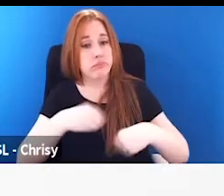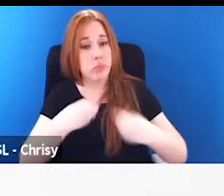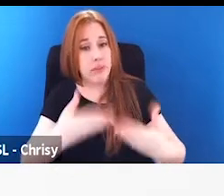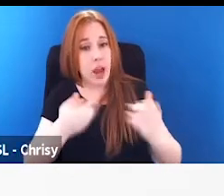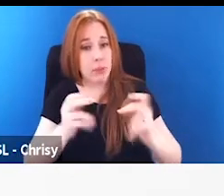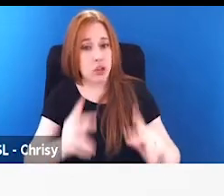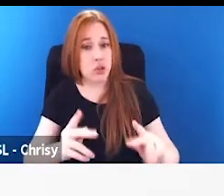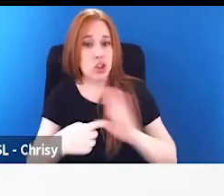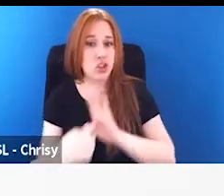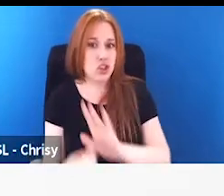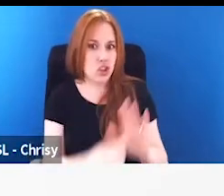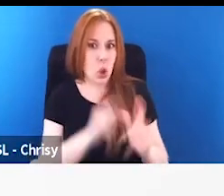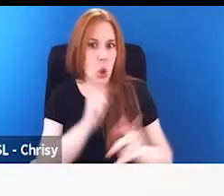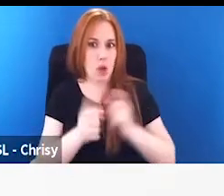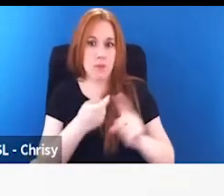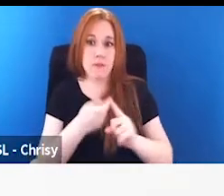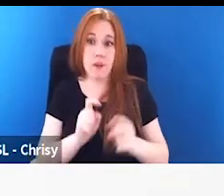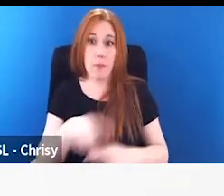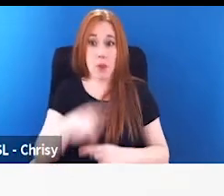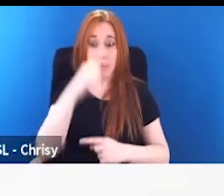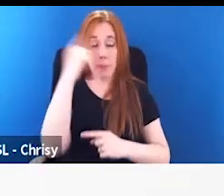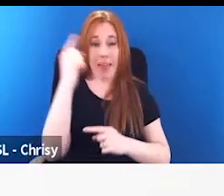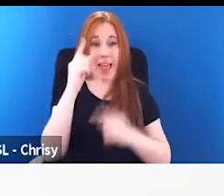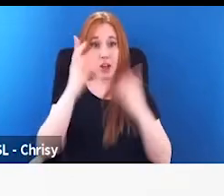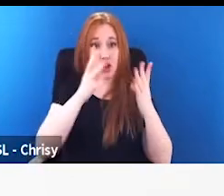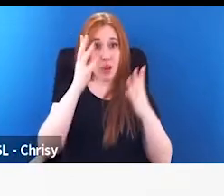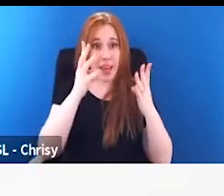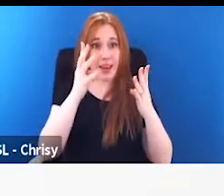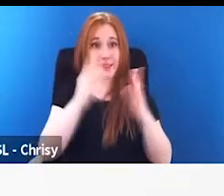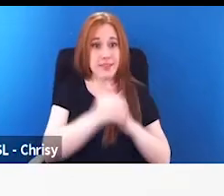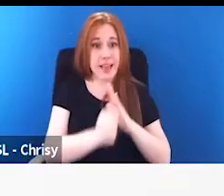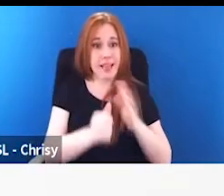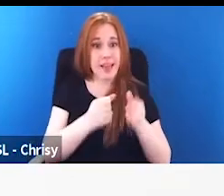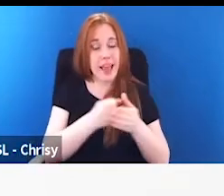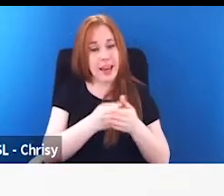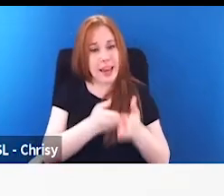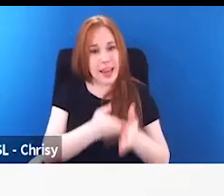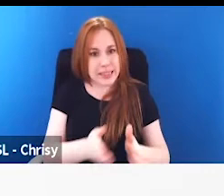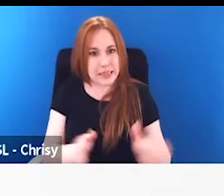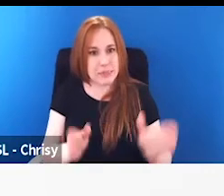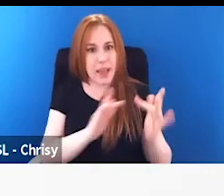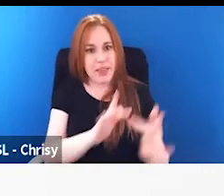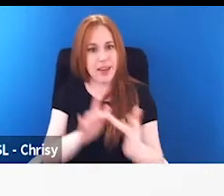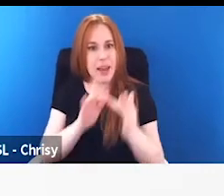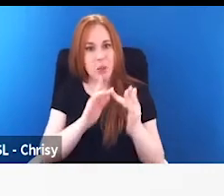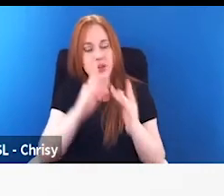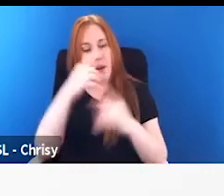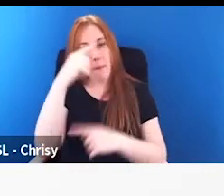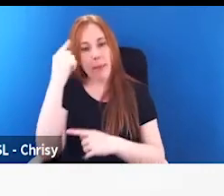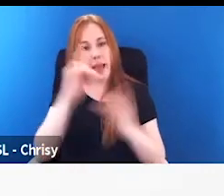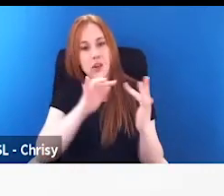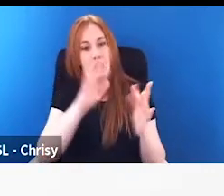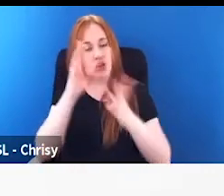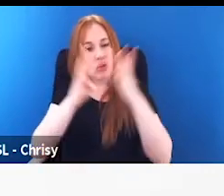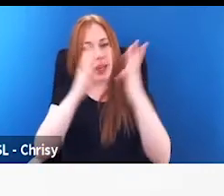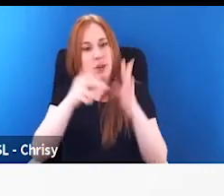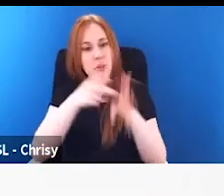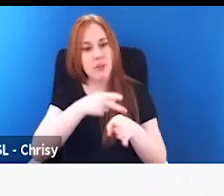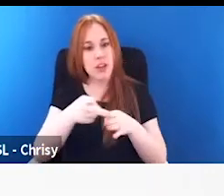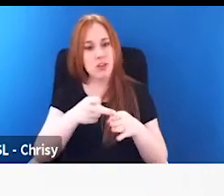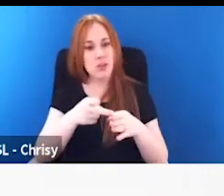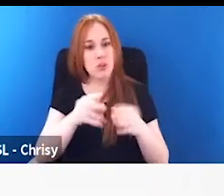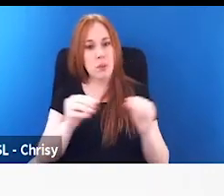contributions that are made by this Black creative talent and expand the networks of Black creative professionals beyond their individual